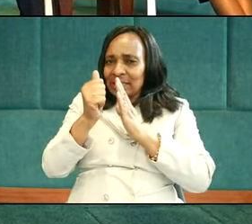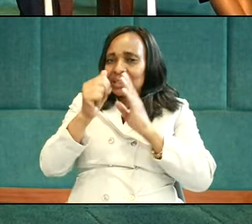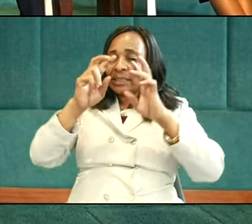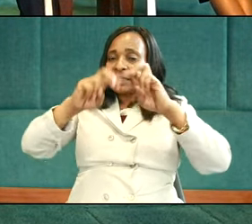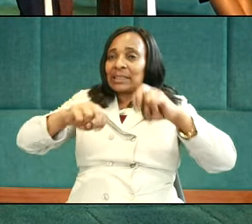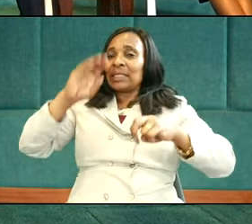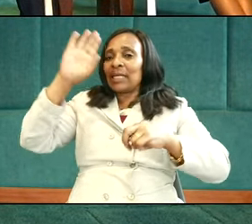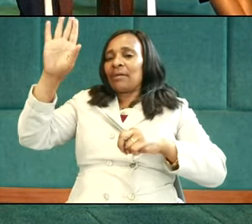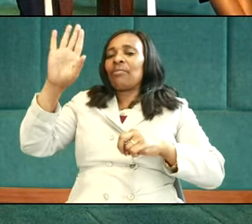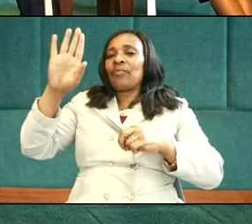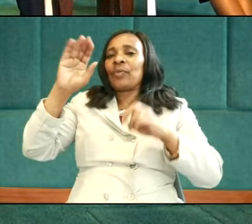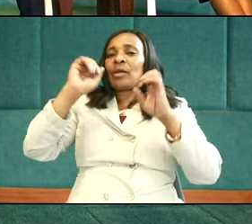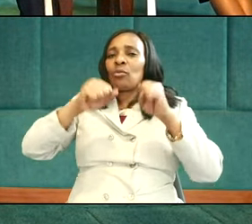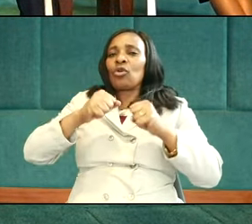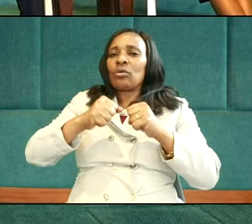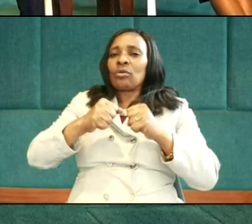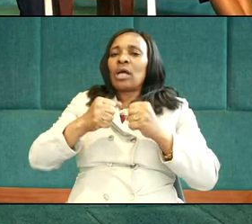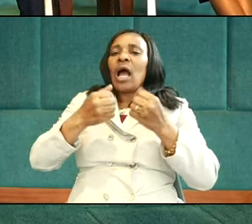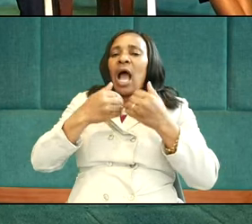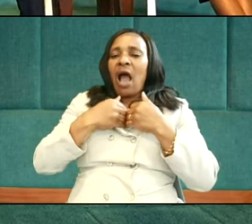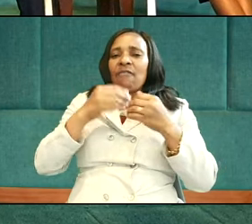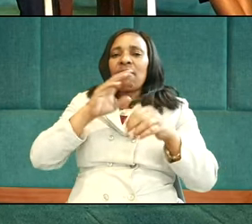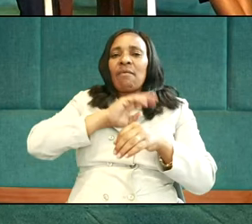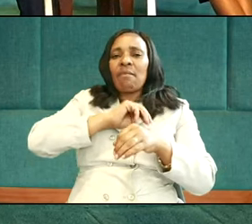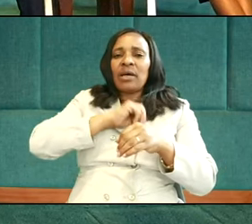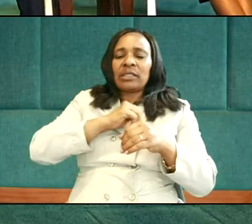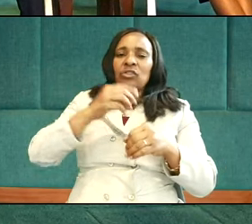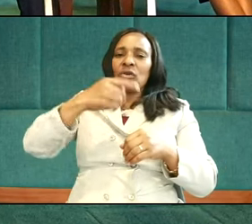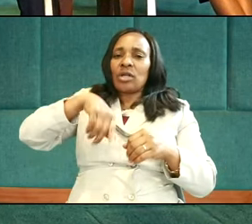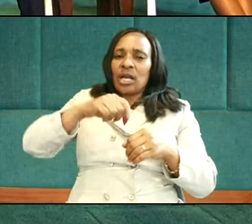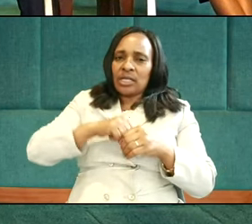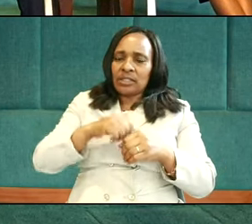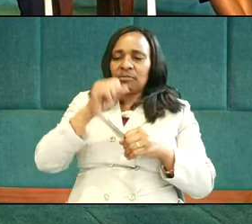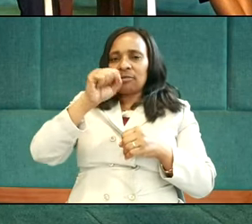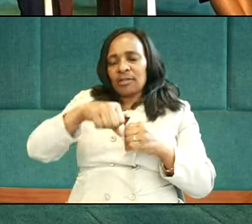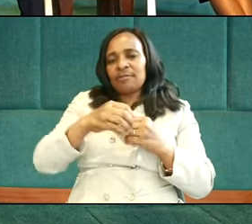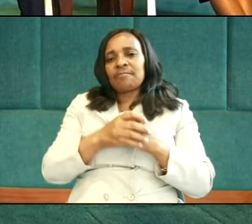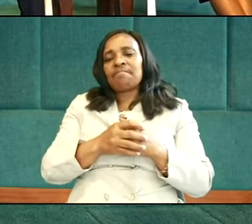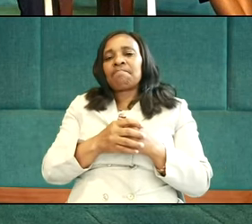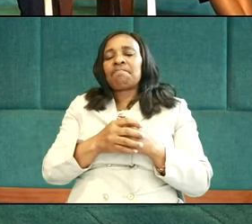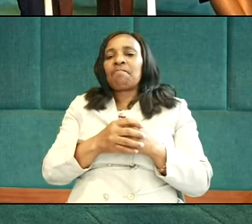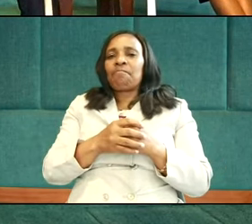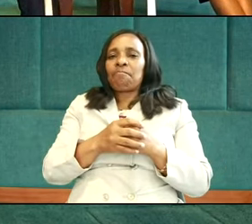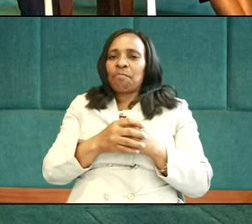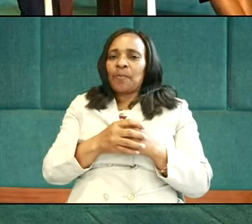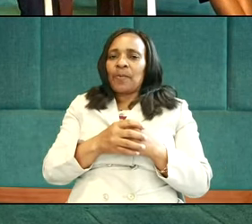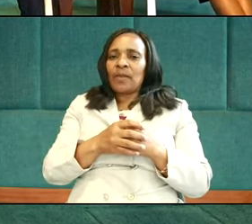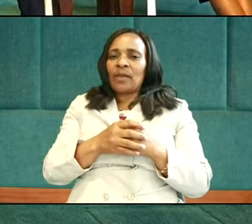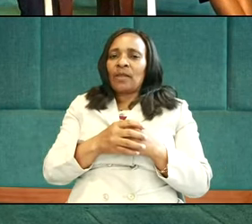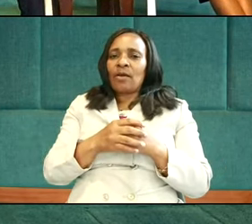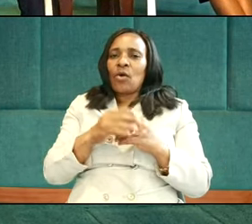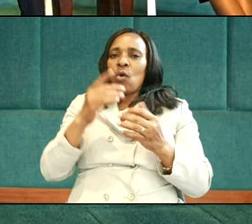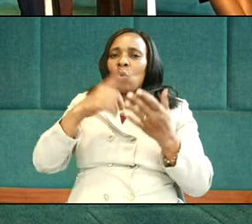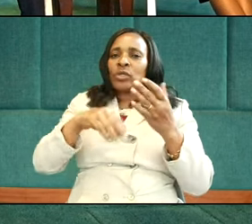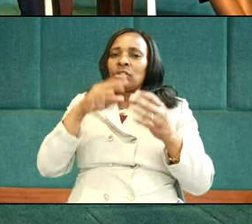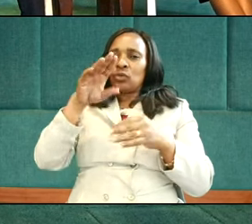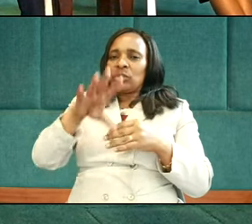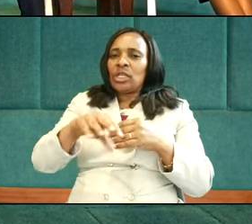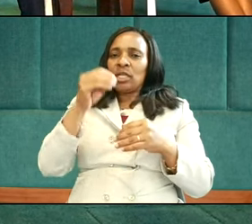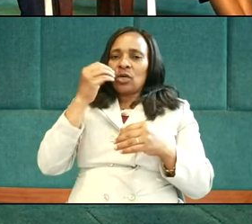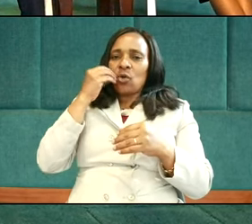He will have mercy on us. Yes. Amen. Thank you. John, what are you taking away